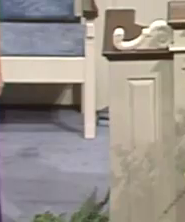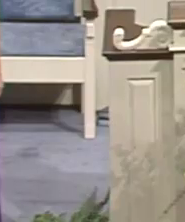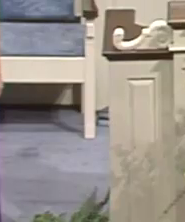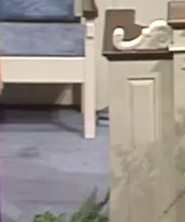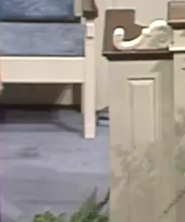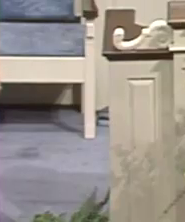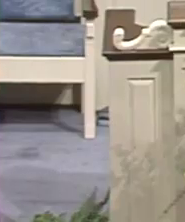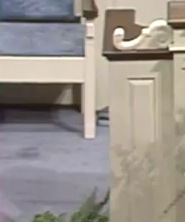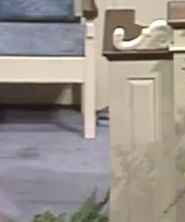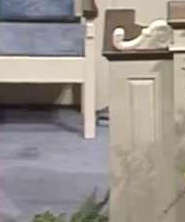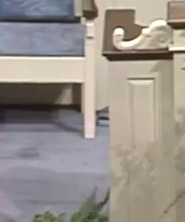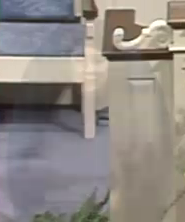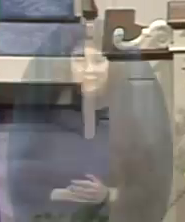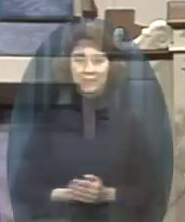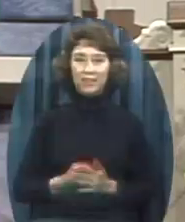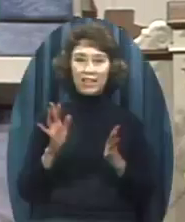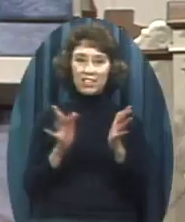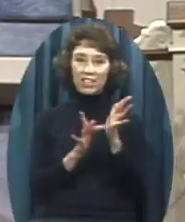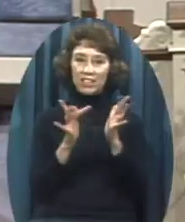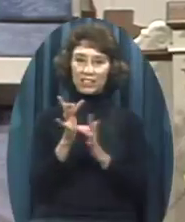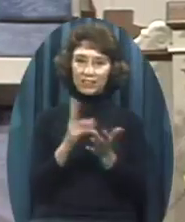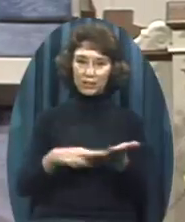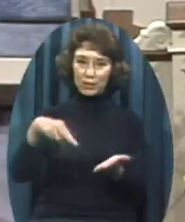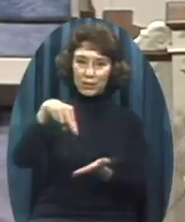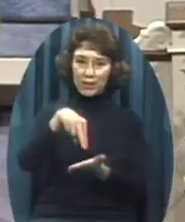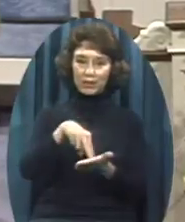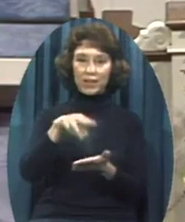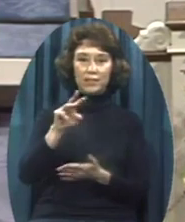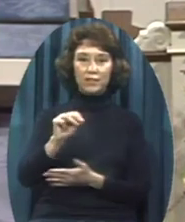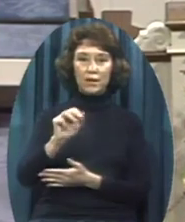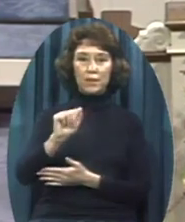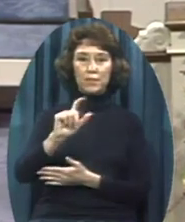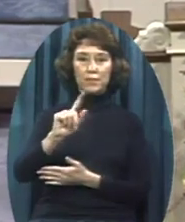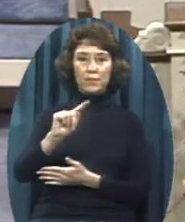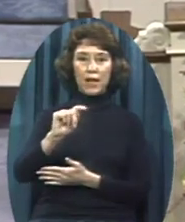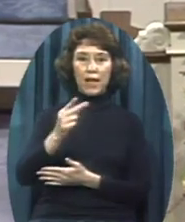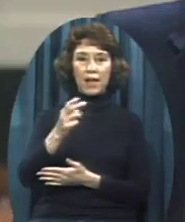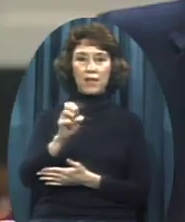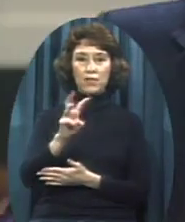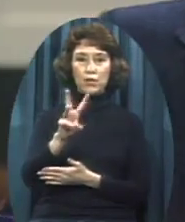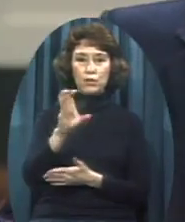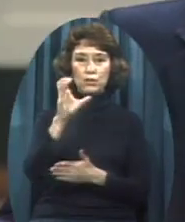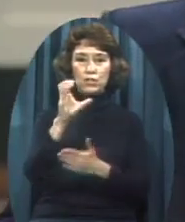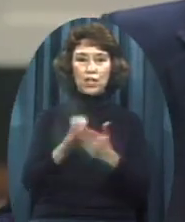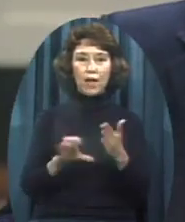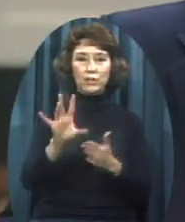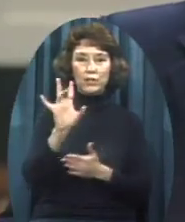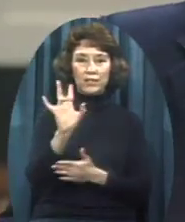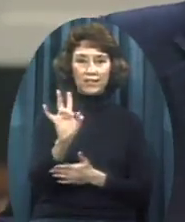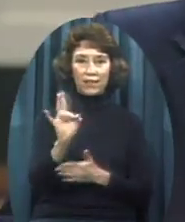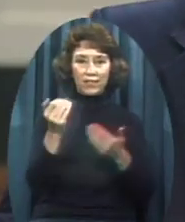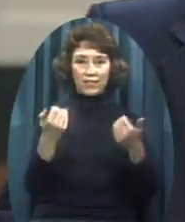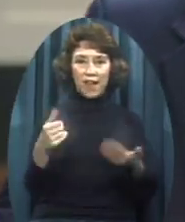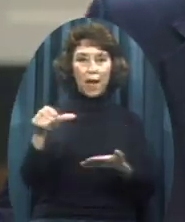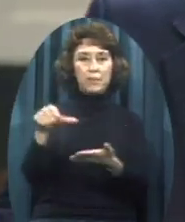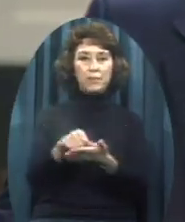Jesus, the resurrection. Matthew's Gospel, chapter 7. That's